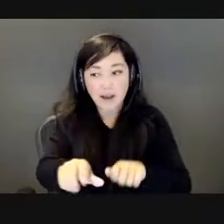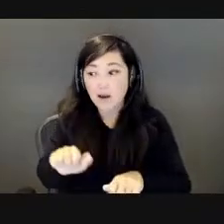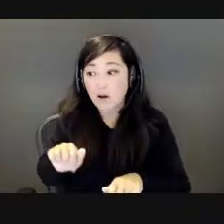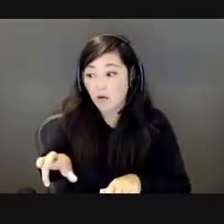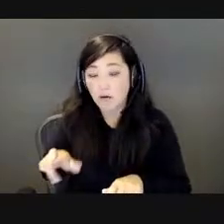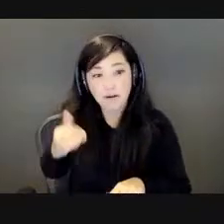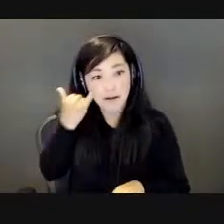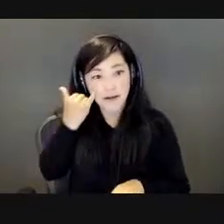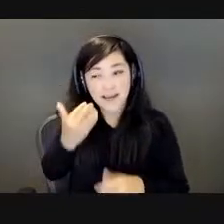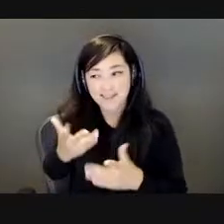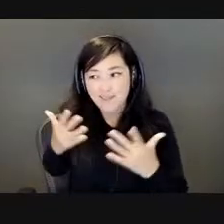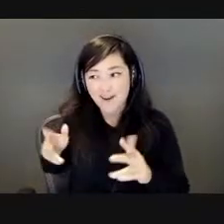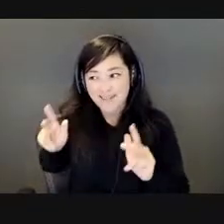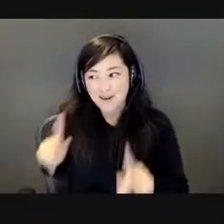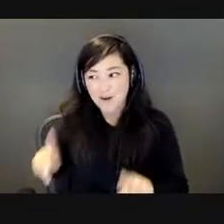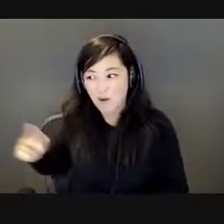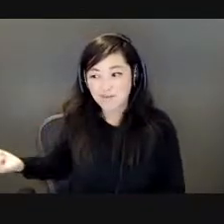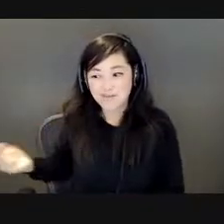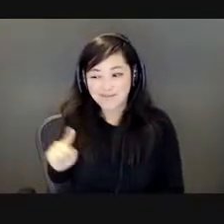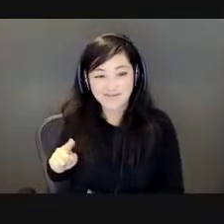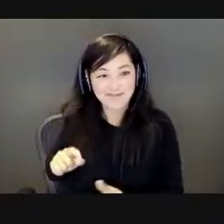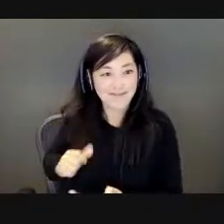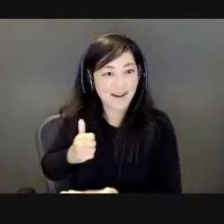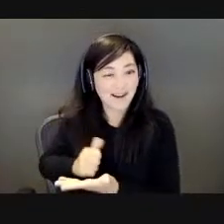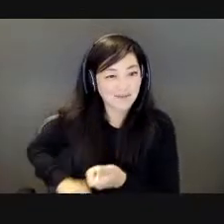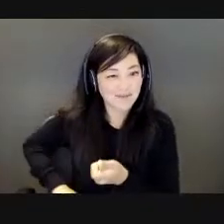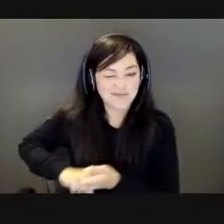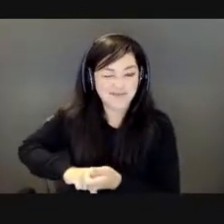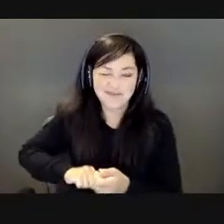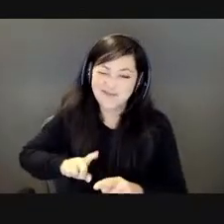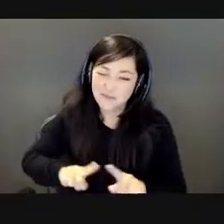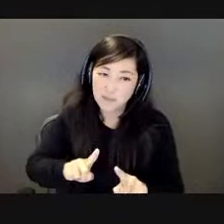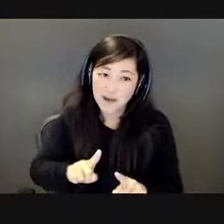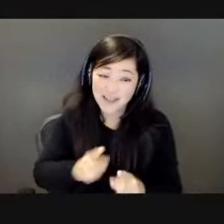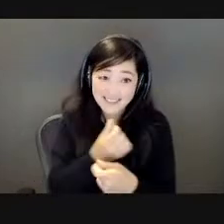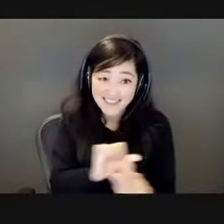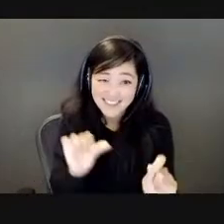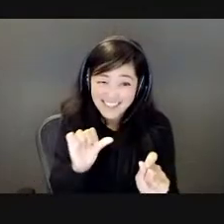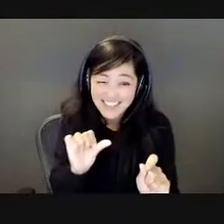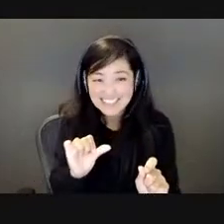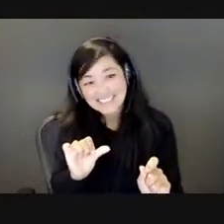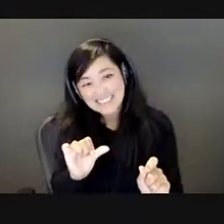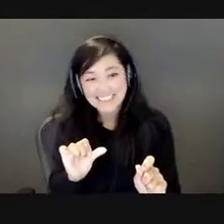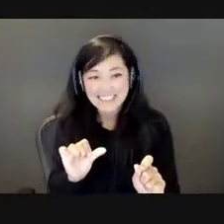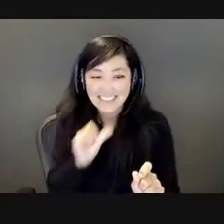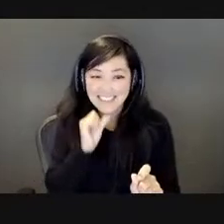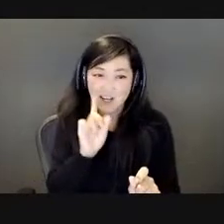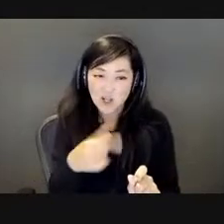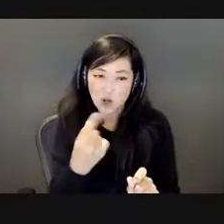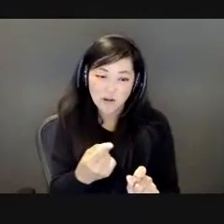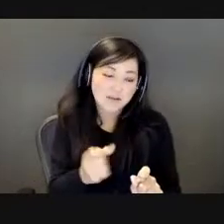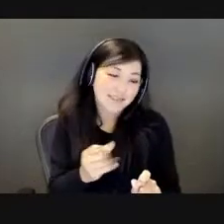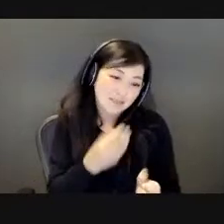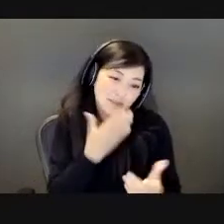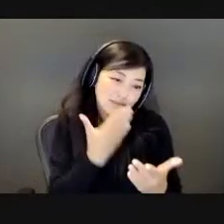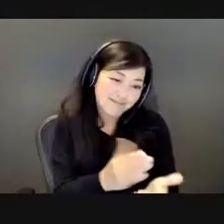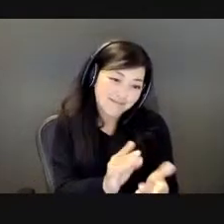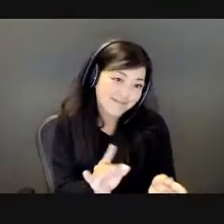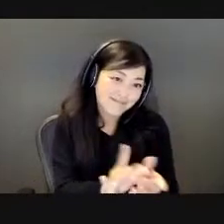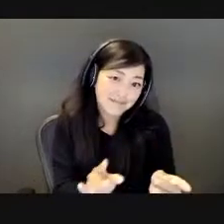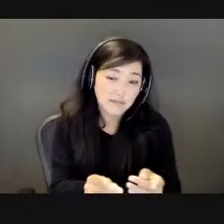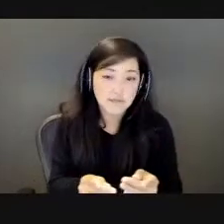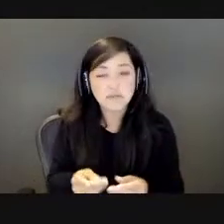to assist, but it's not always the safest way to get through. So thanks for highlighting that. And both of you